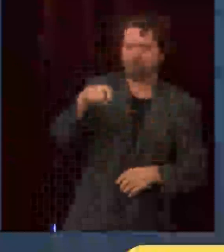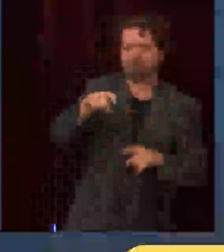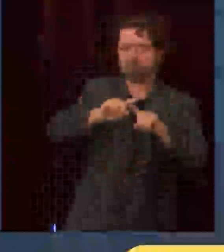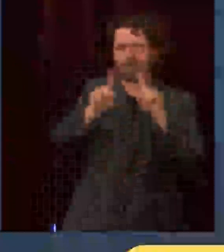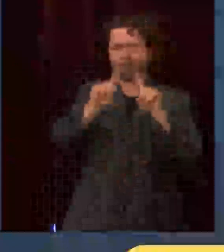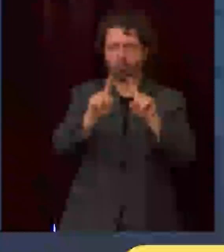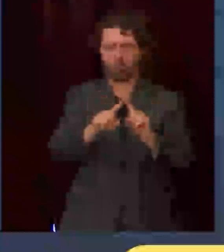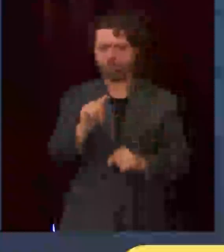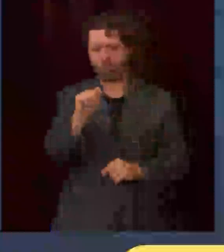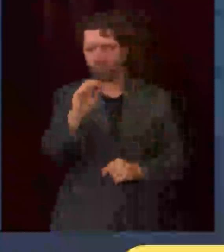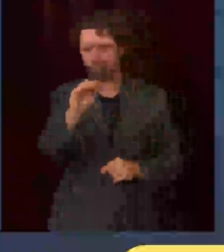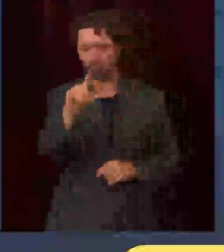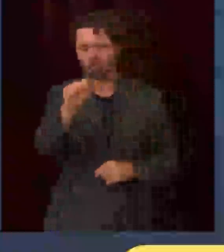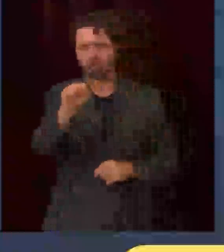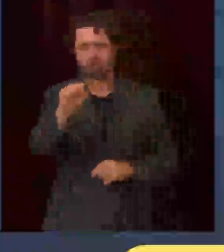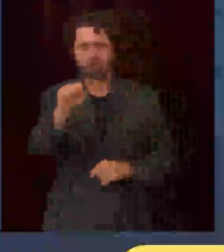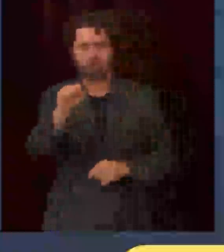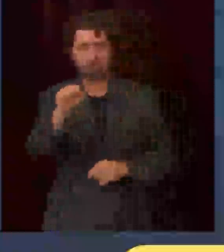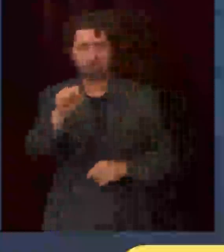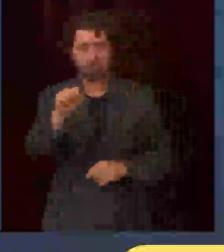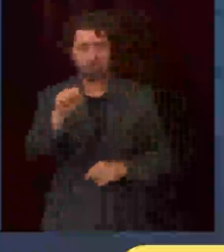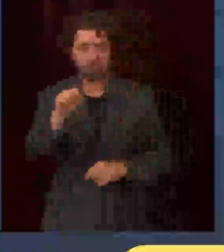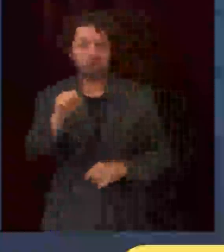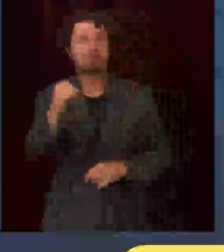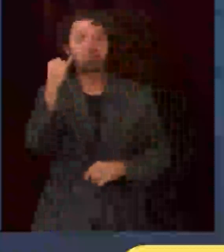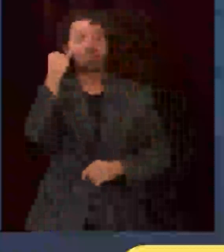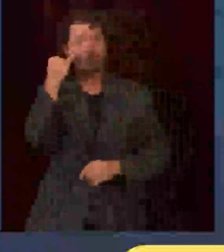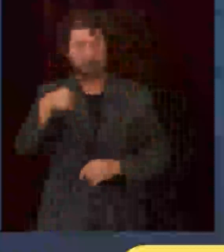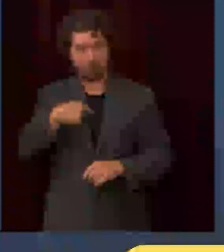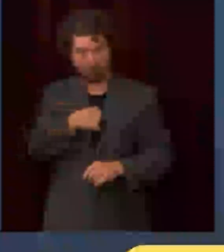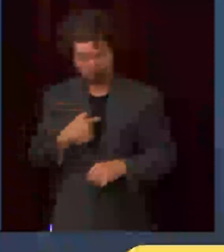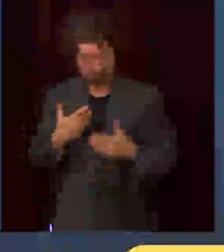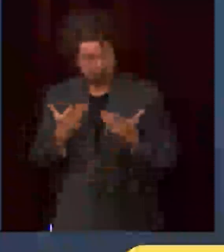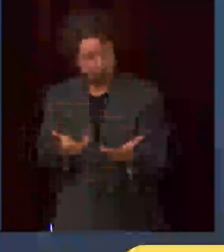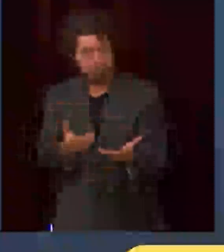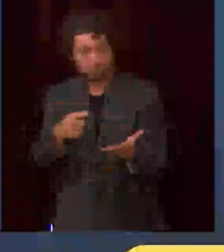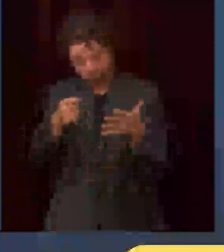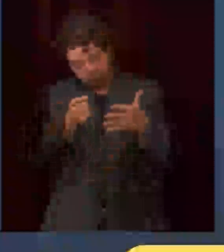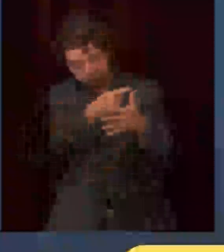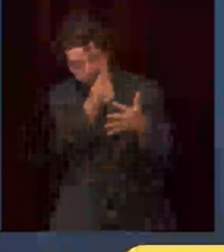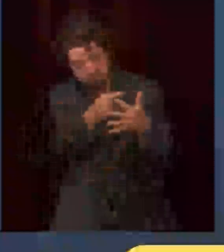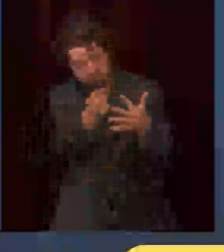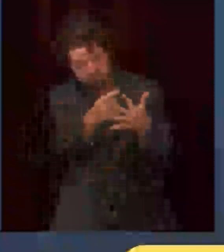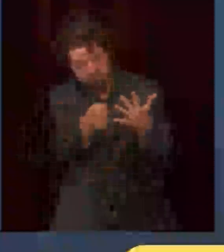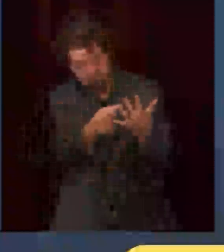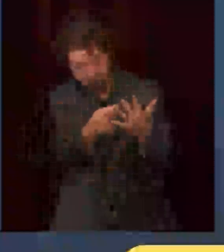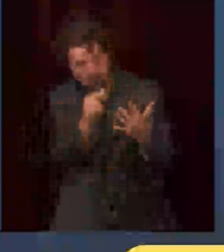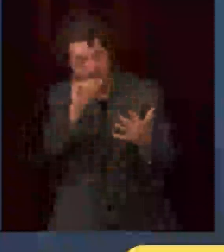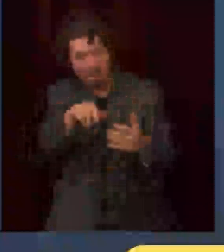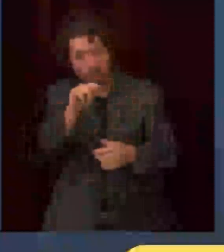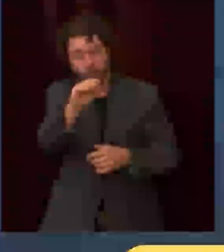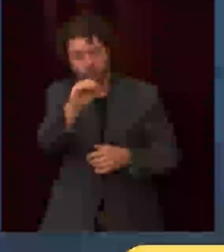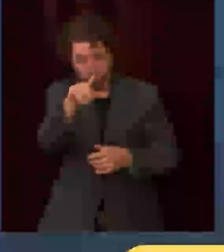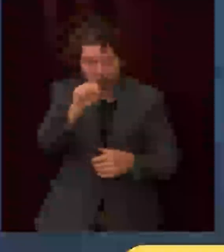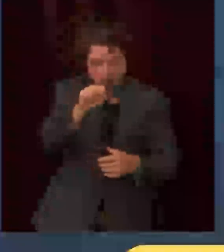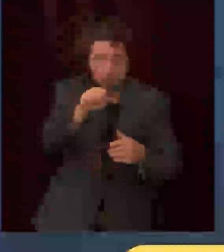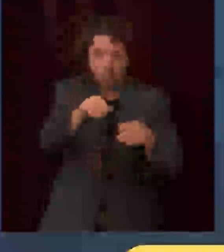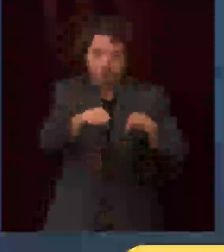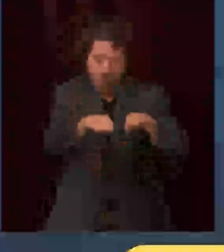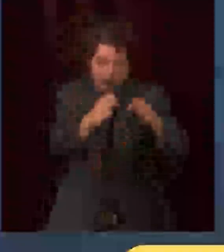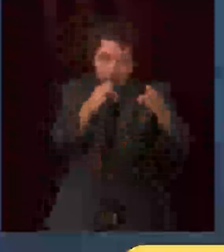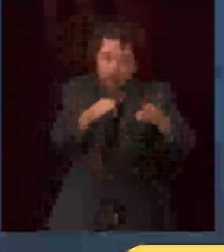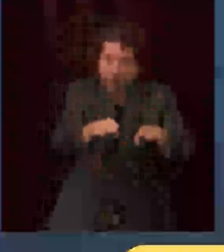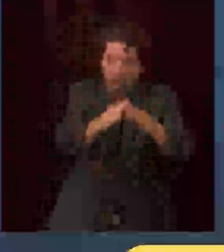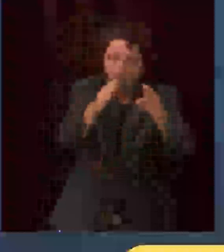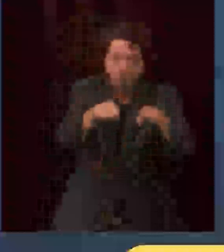confident that people are going to take on this challenge, and we feel good about that. I do want to, and by the way, if anybody has any questions